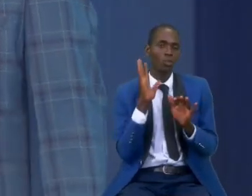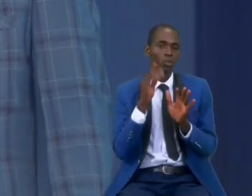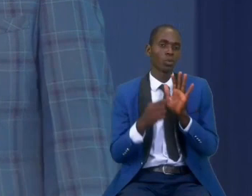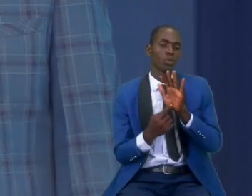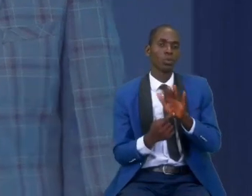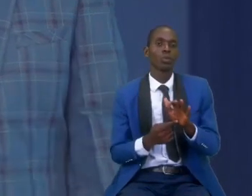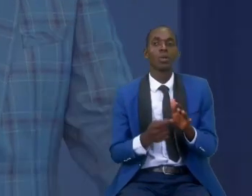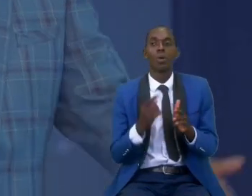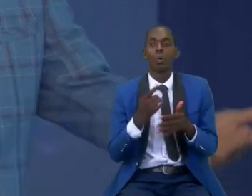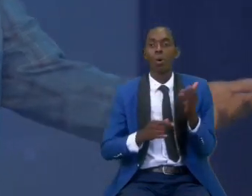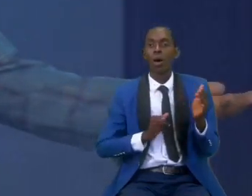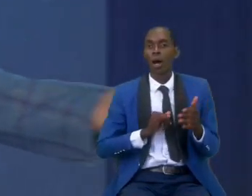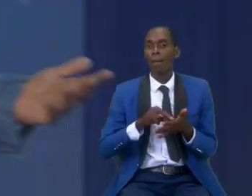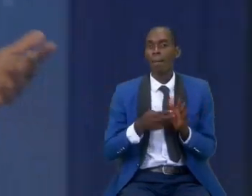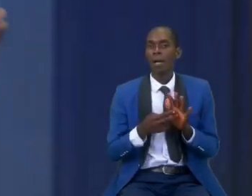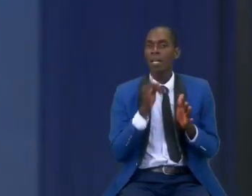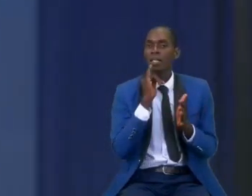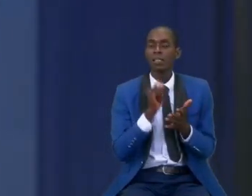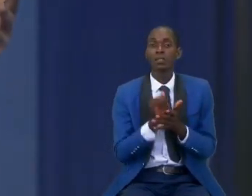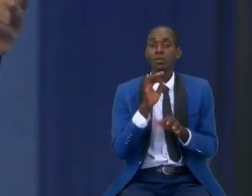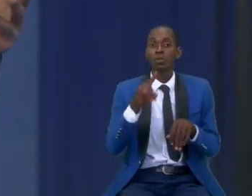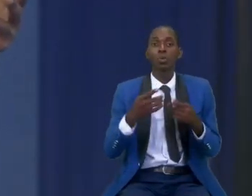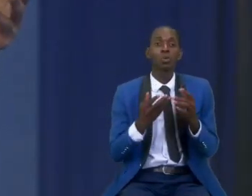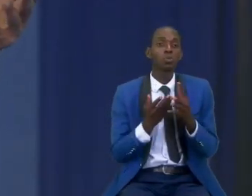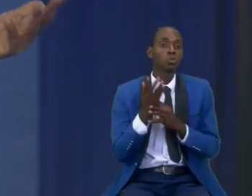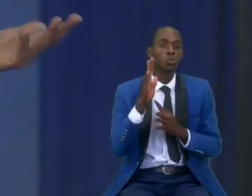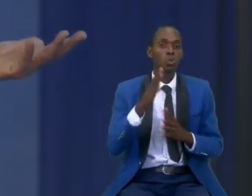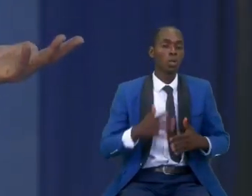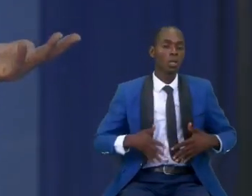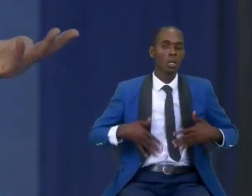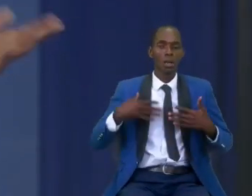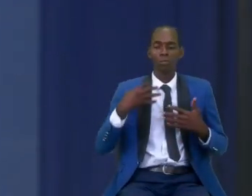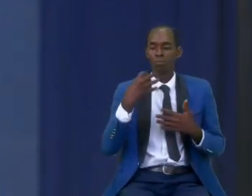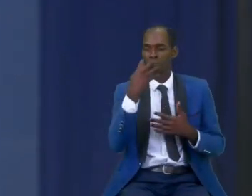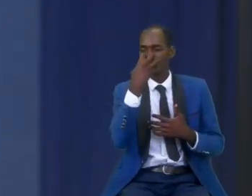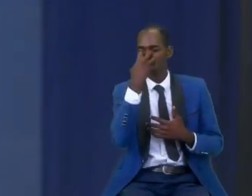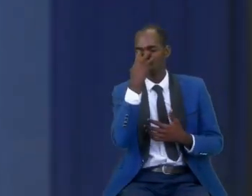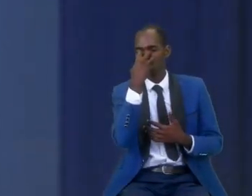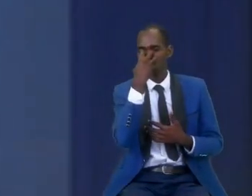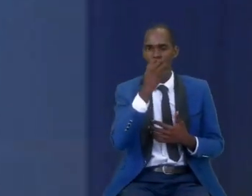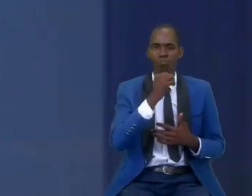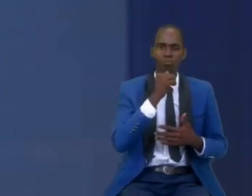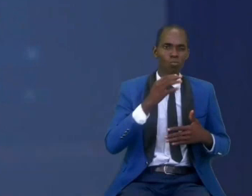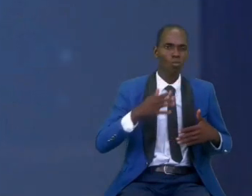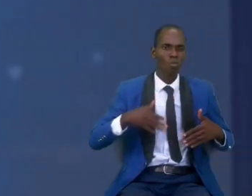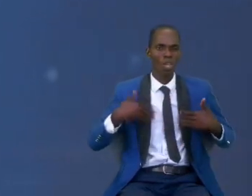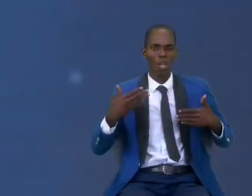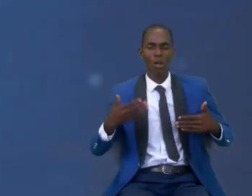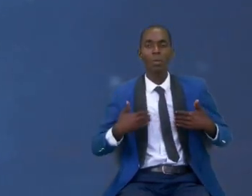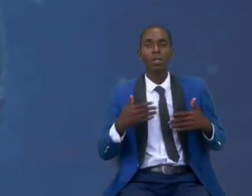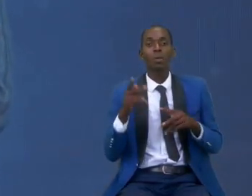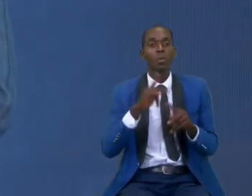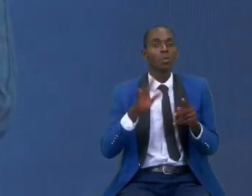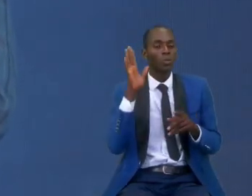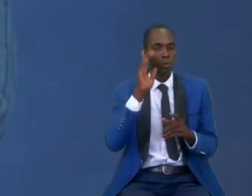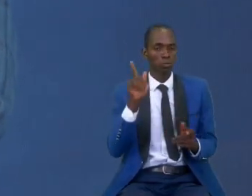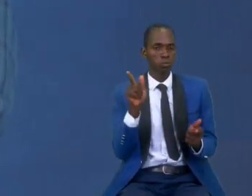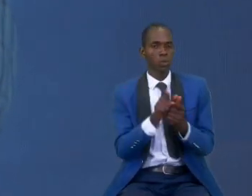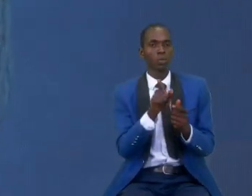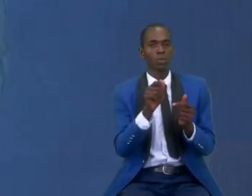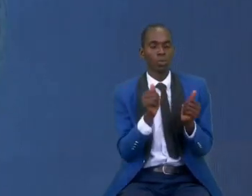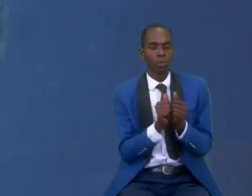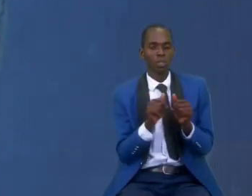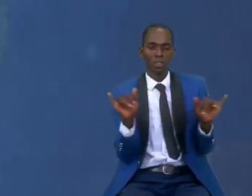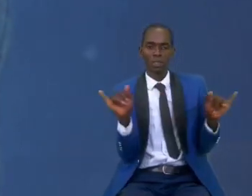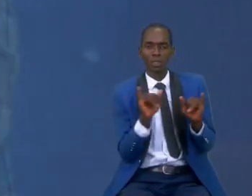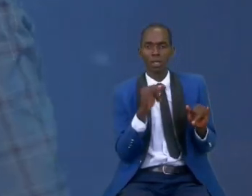the people that see you, they will meet you with frowning. If you go through life angry,